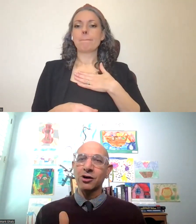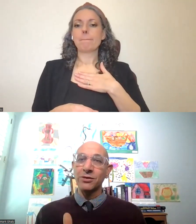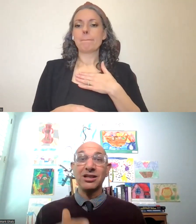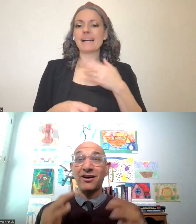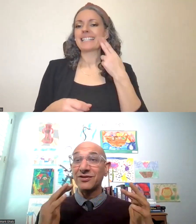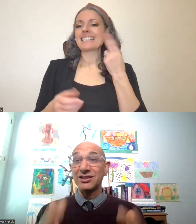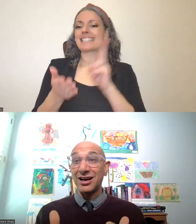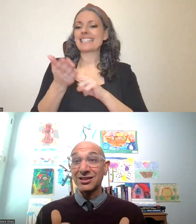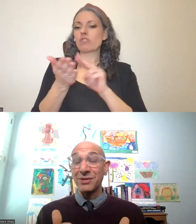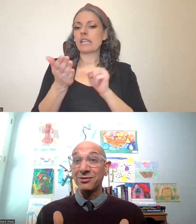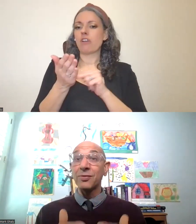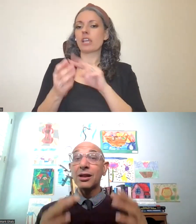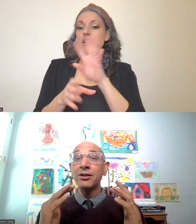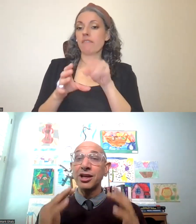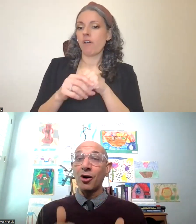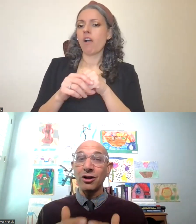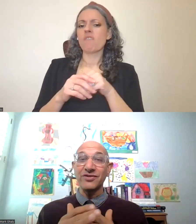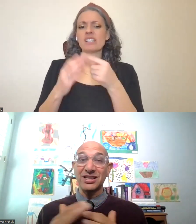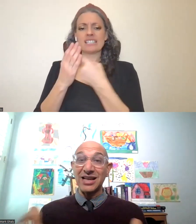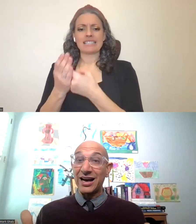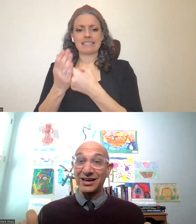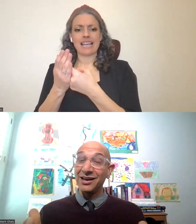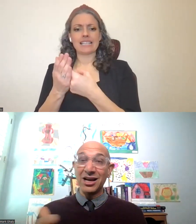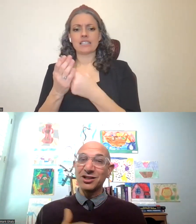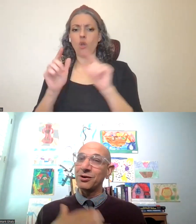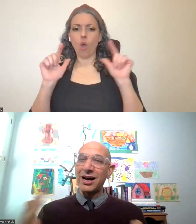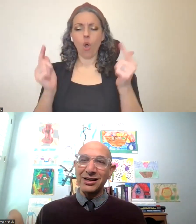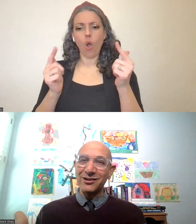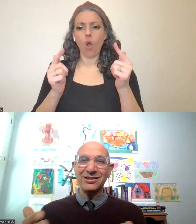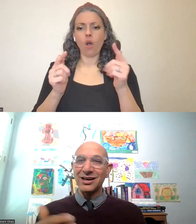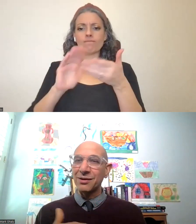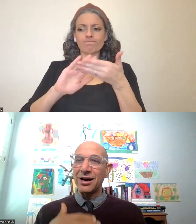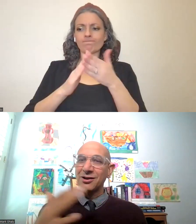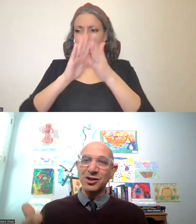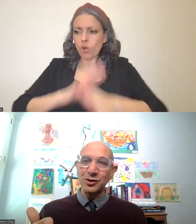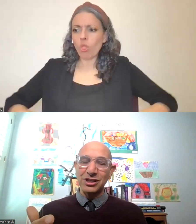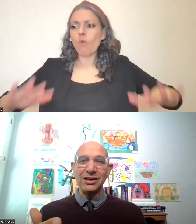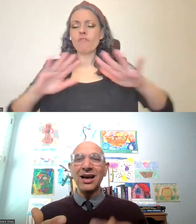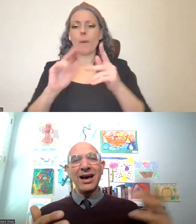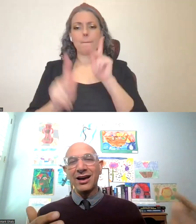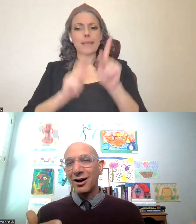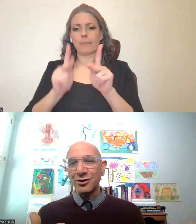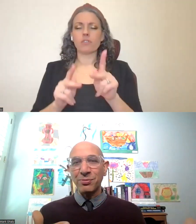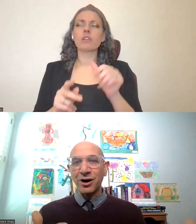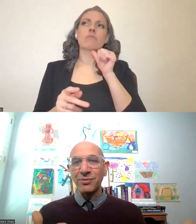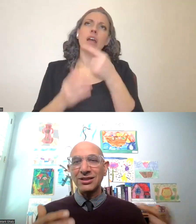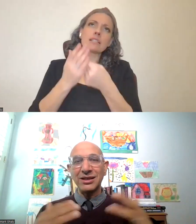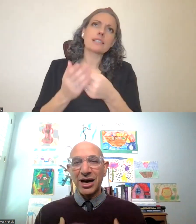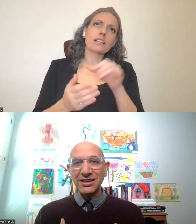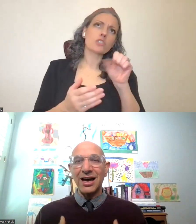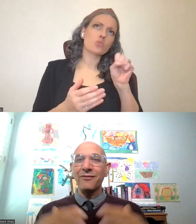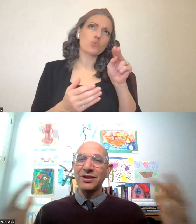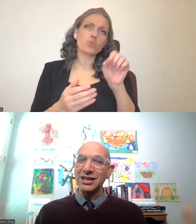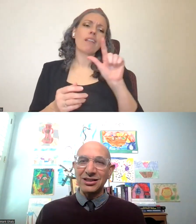too, Marco Micha, often talks about the all of society. So we're not here to talk about how Susan and other departments